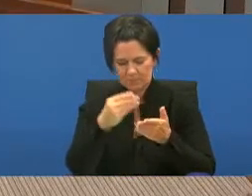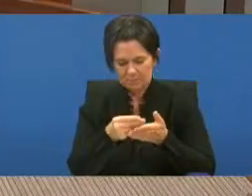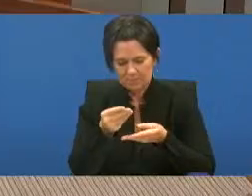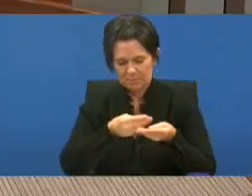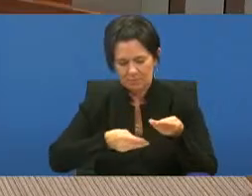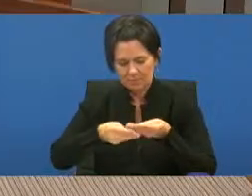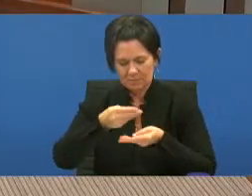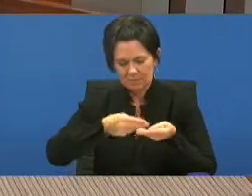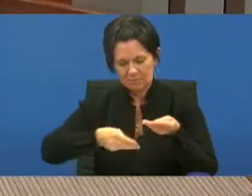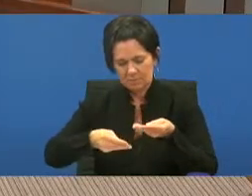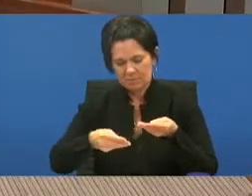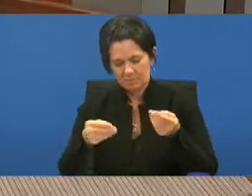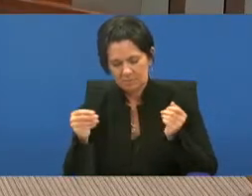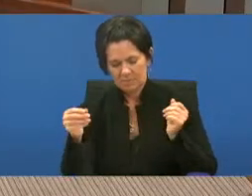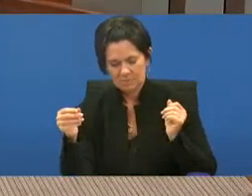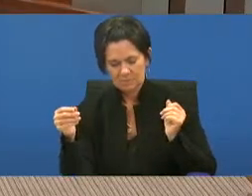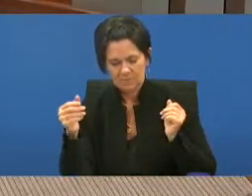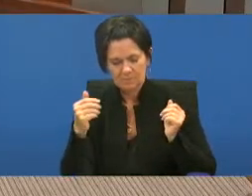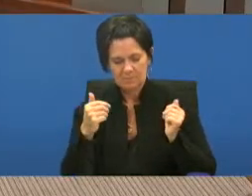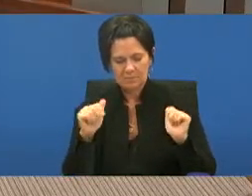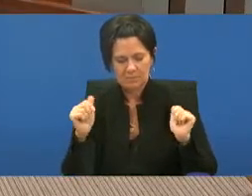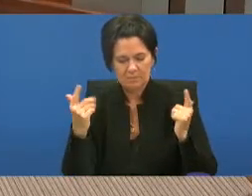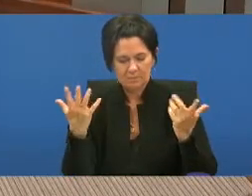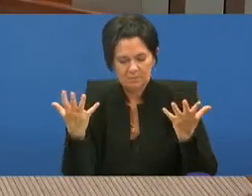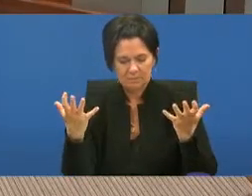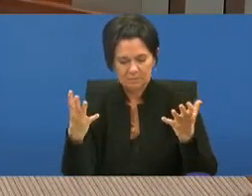Administrator Treasurer. Anyone here wishing to speak on this item?